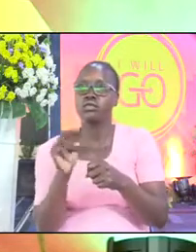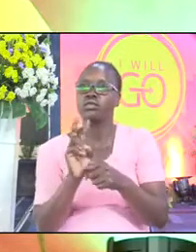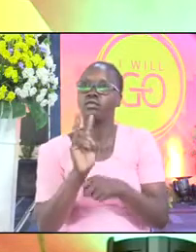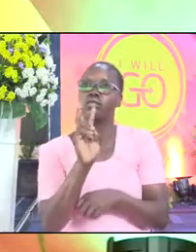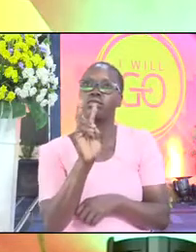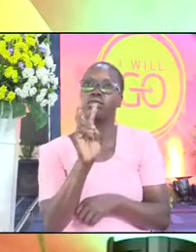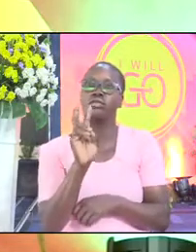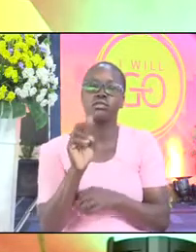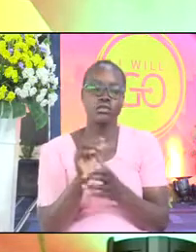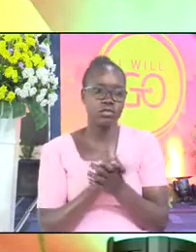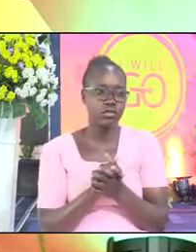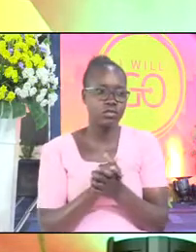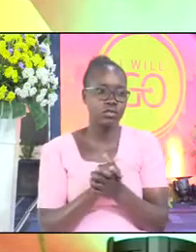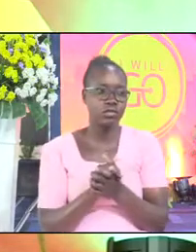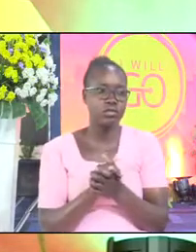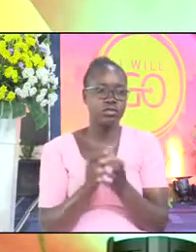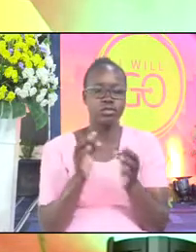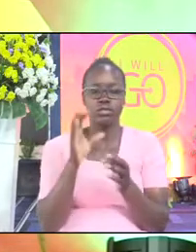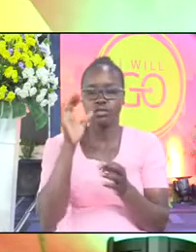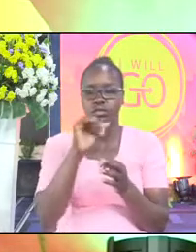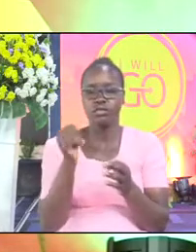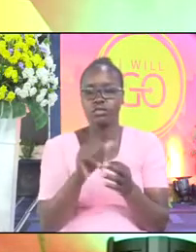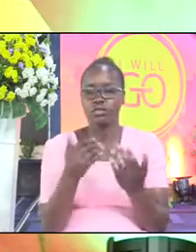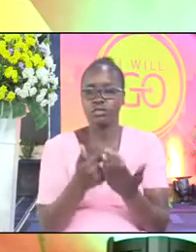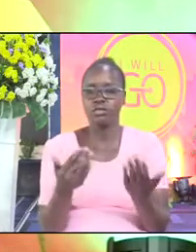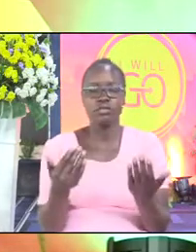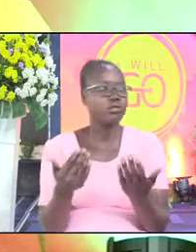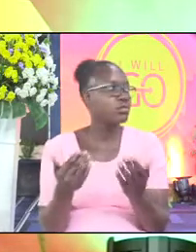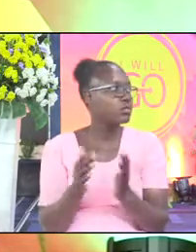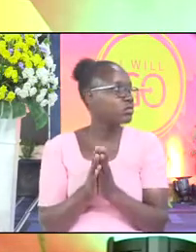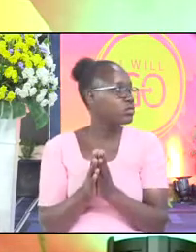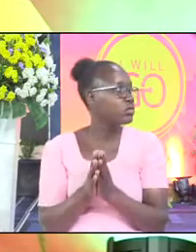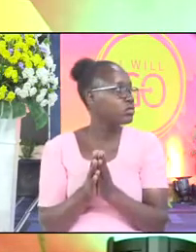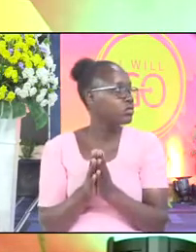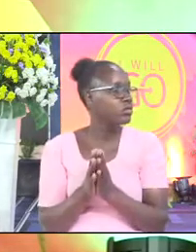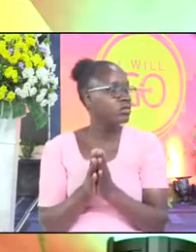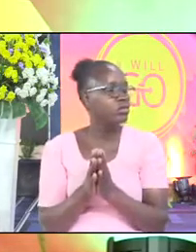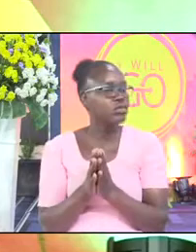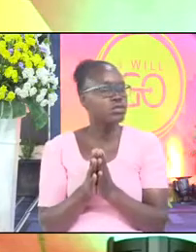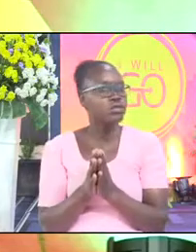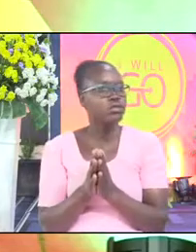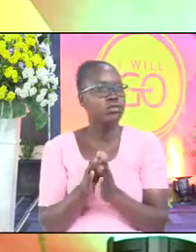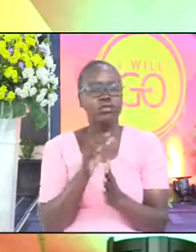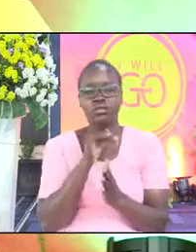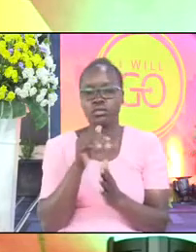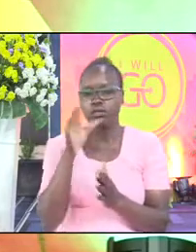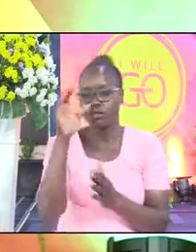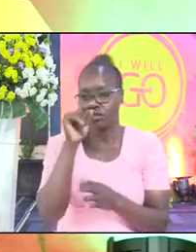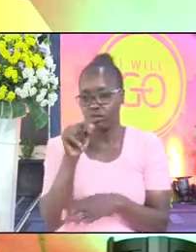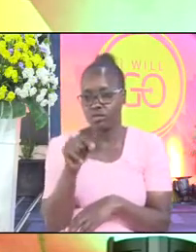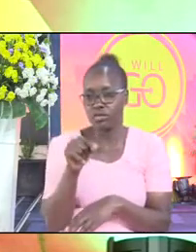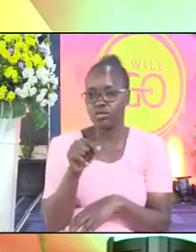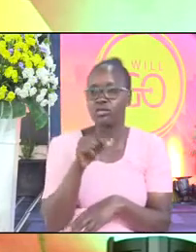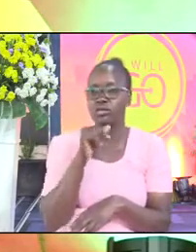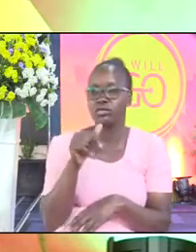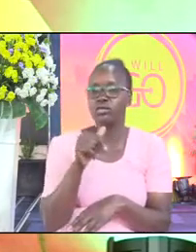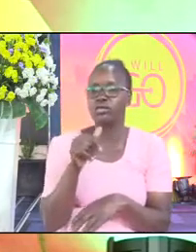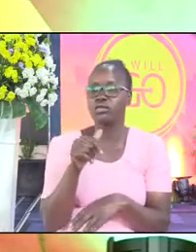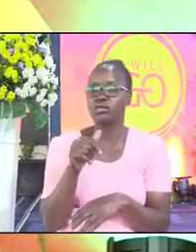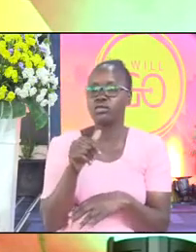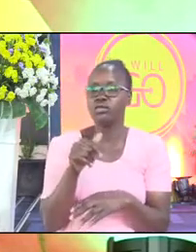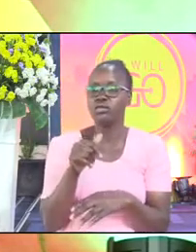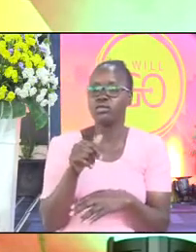Here, church, if you miss anything I say during this encampment, don't miss this. Don't